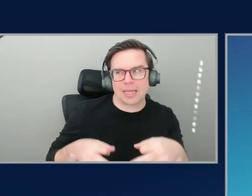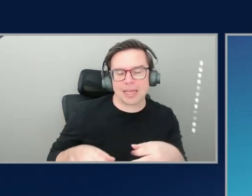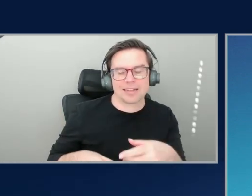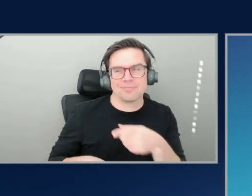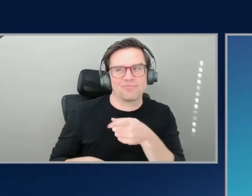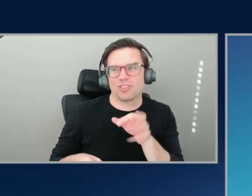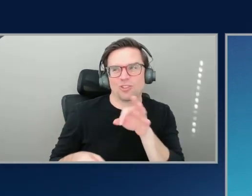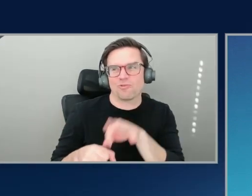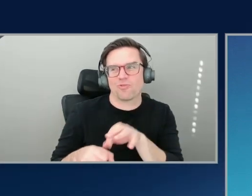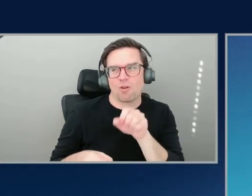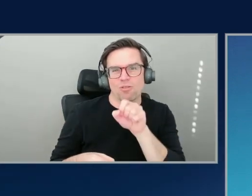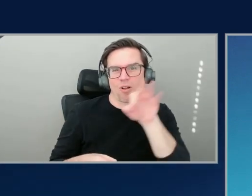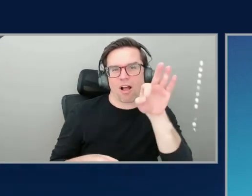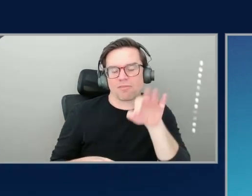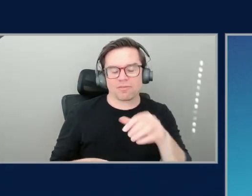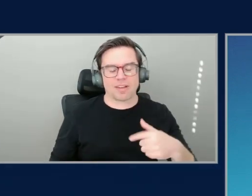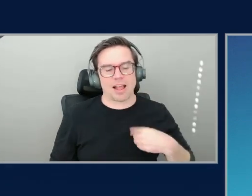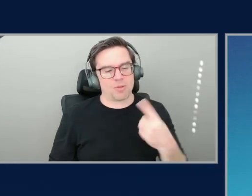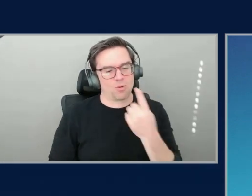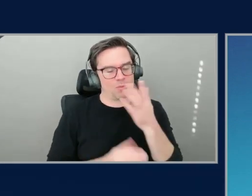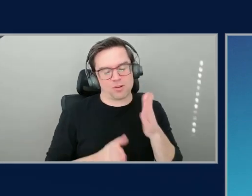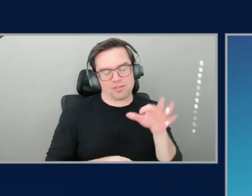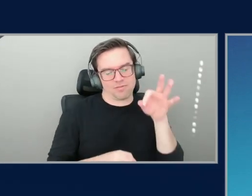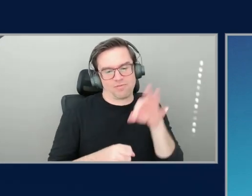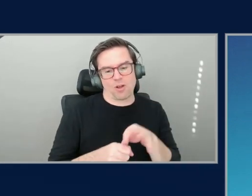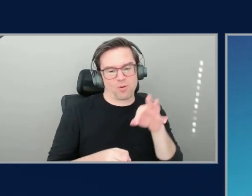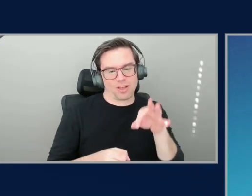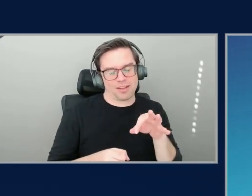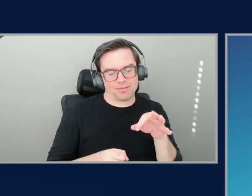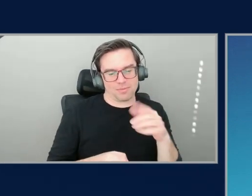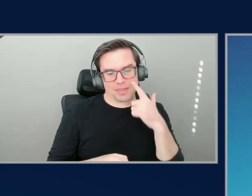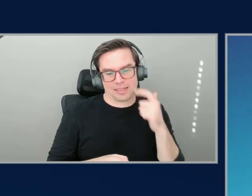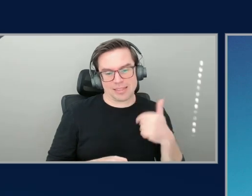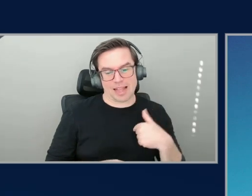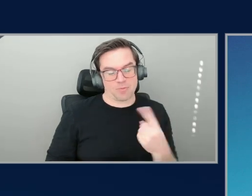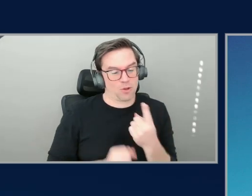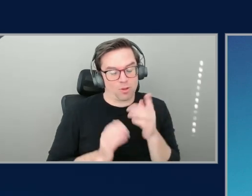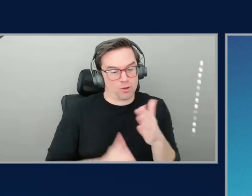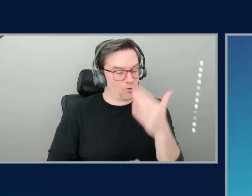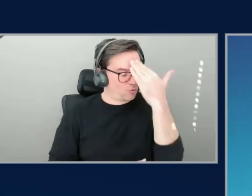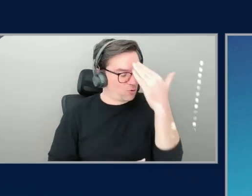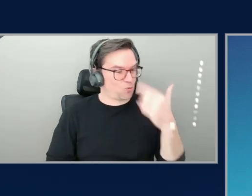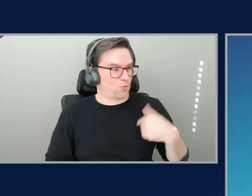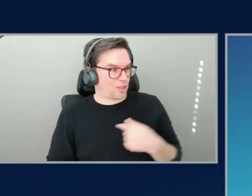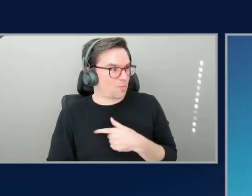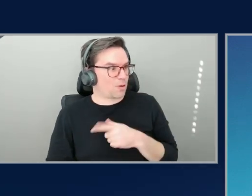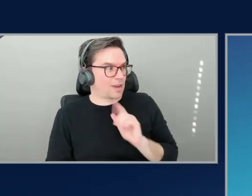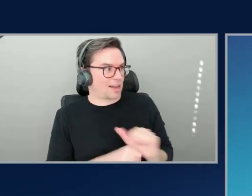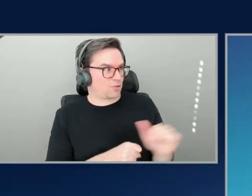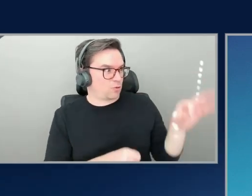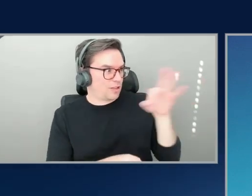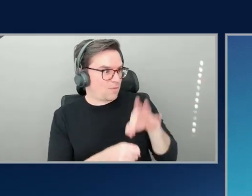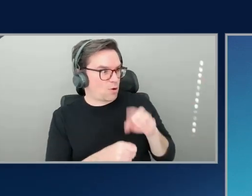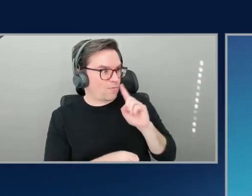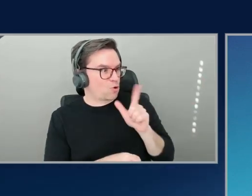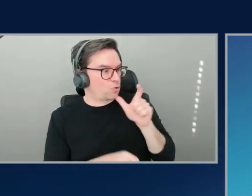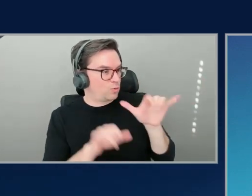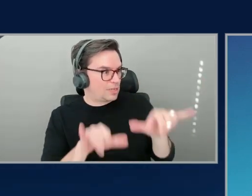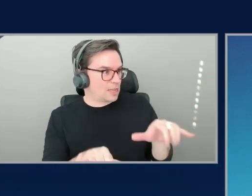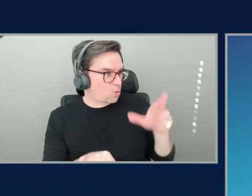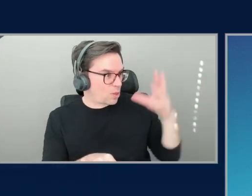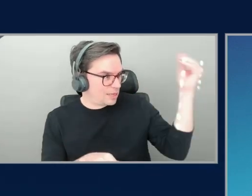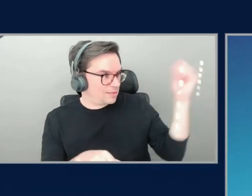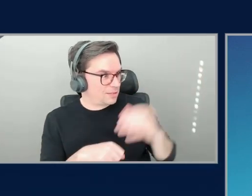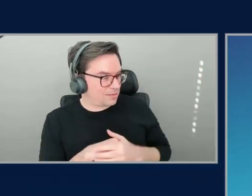one that voted because I'm the only one who knew that we were voting. And Quibbs. Yep. Get off the island. See you go. No, you're not.